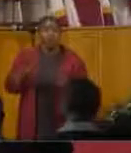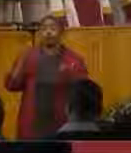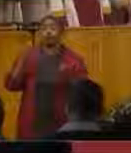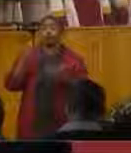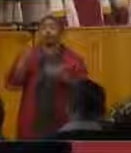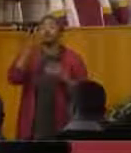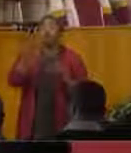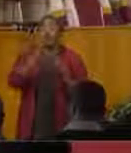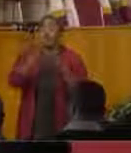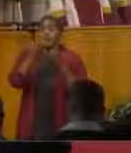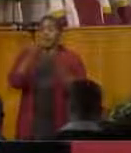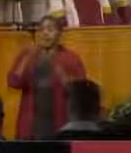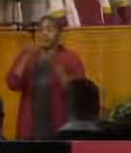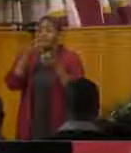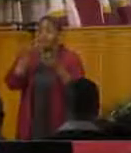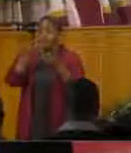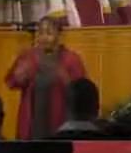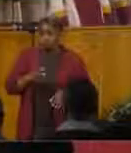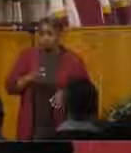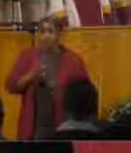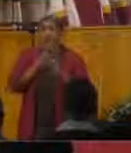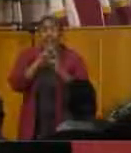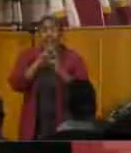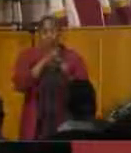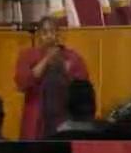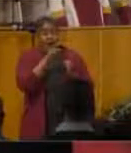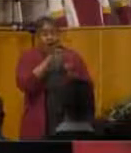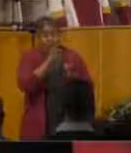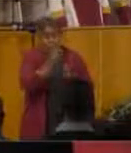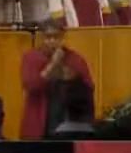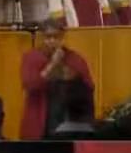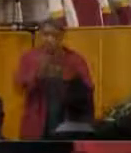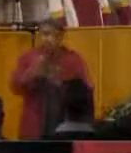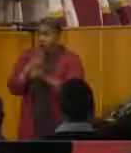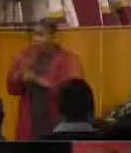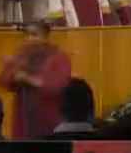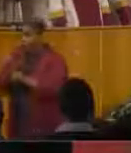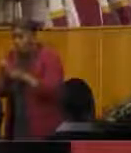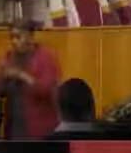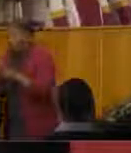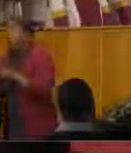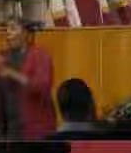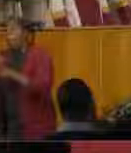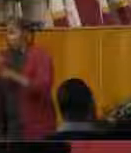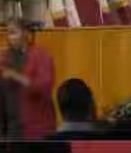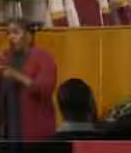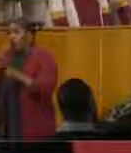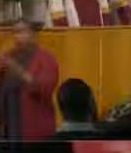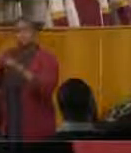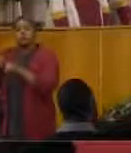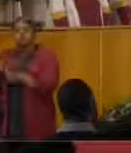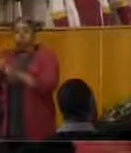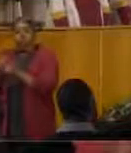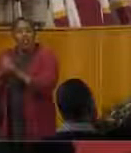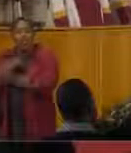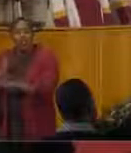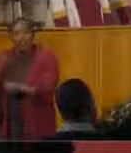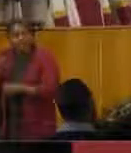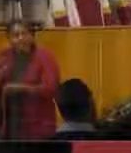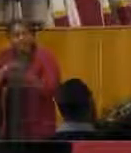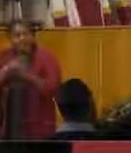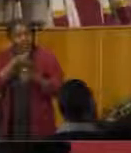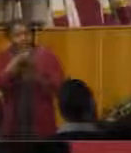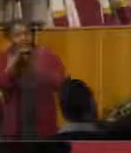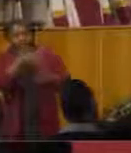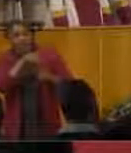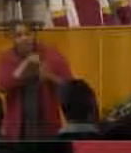masters, for either he will hate the one and love the other, or else he will be loyal to the one and despise